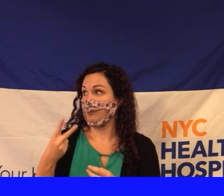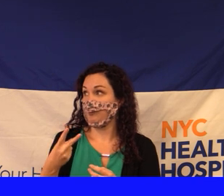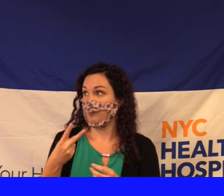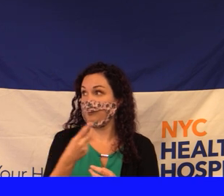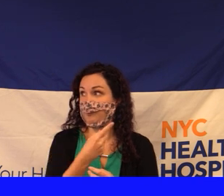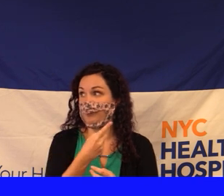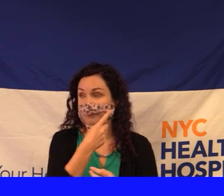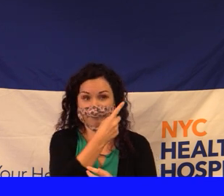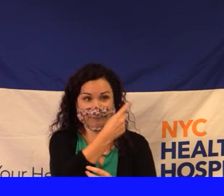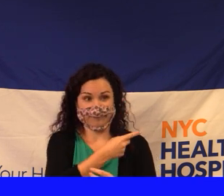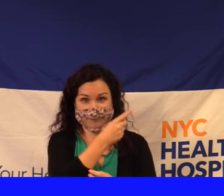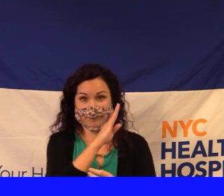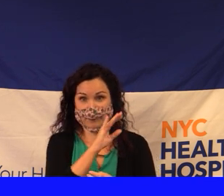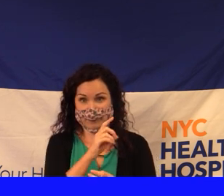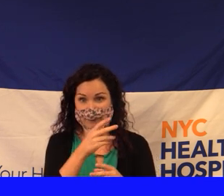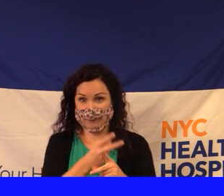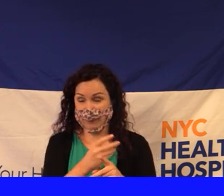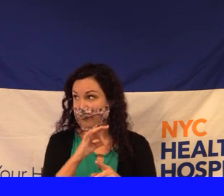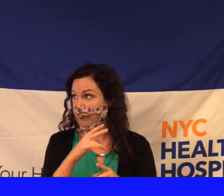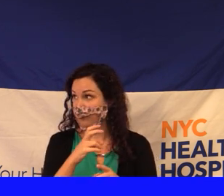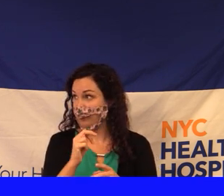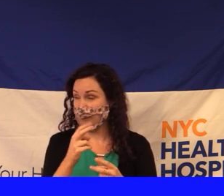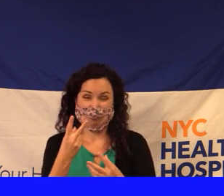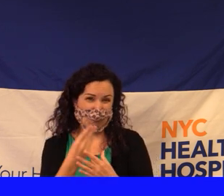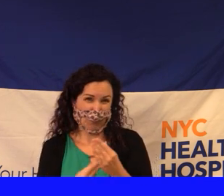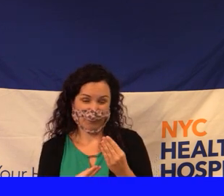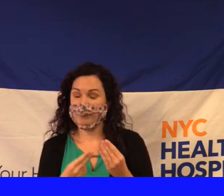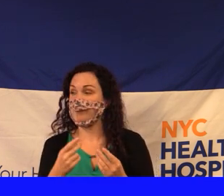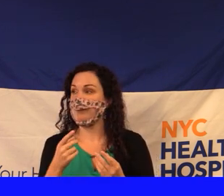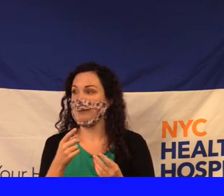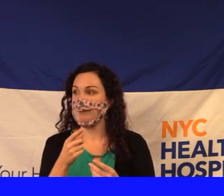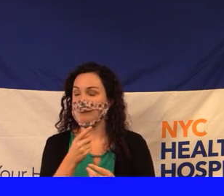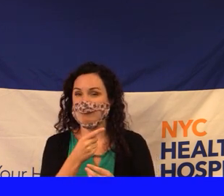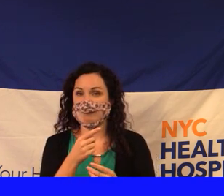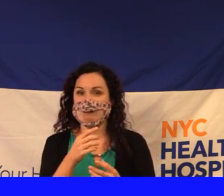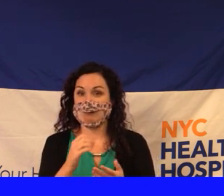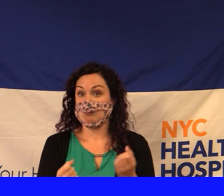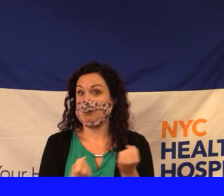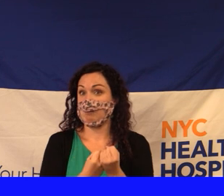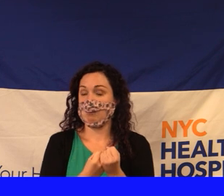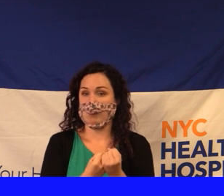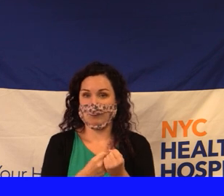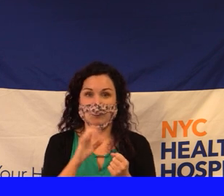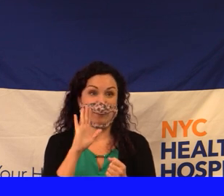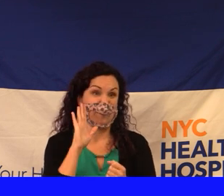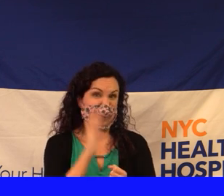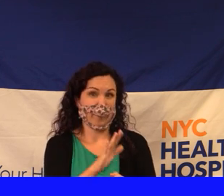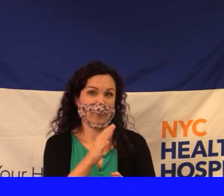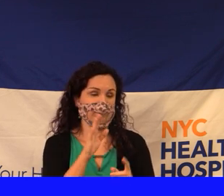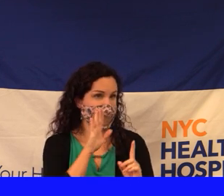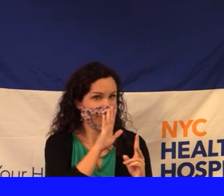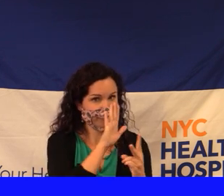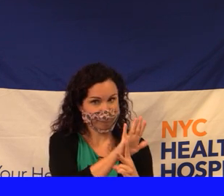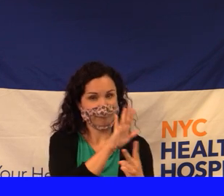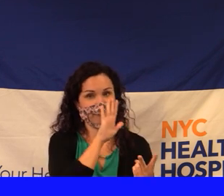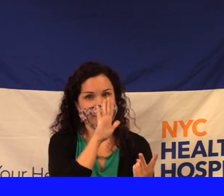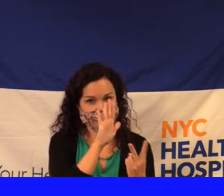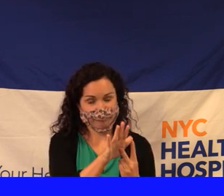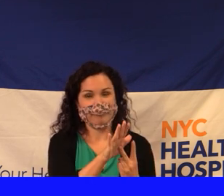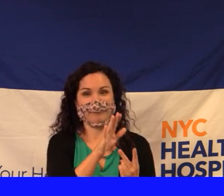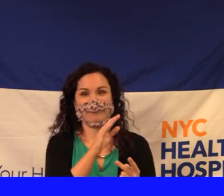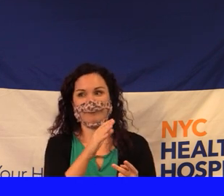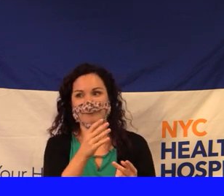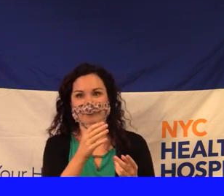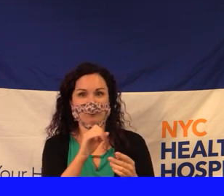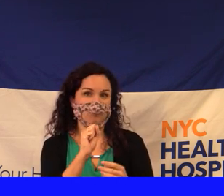CareFusion. Both vendors only support their cabinets with their inventory software. So it is an all-in